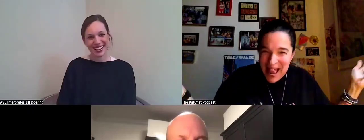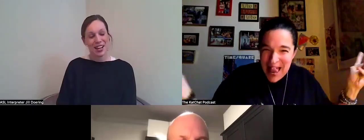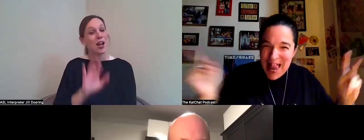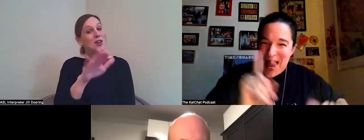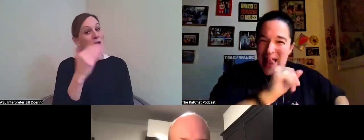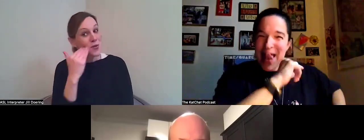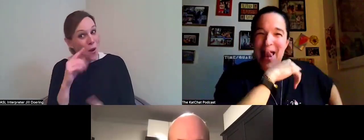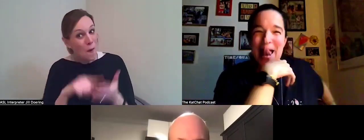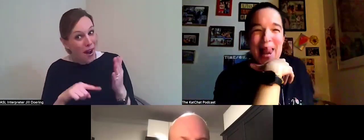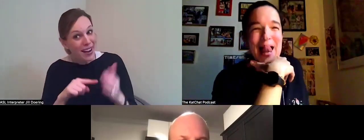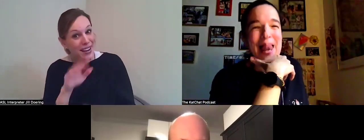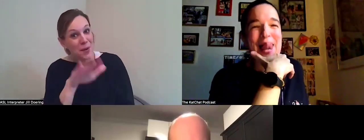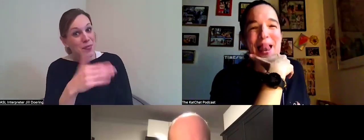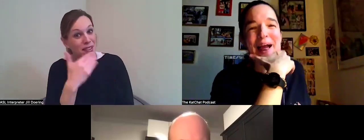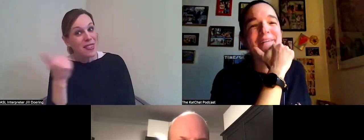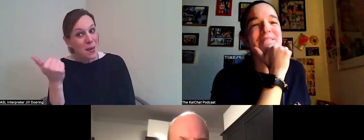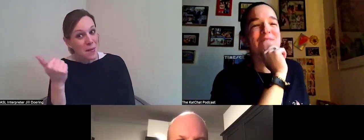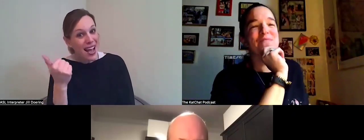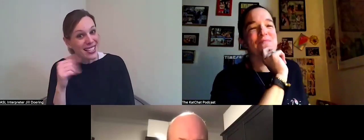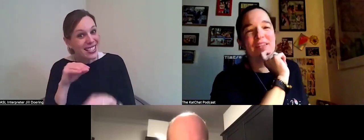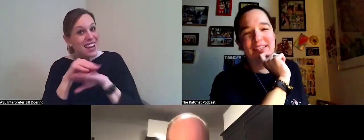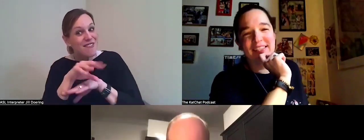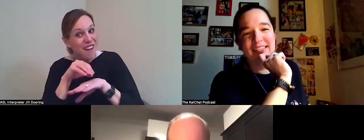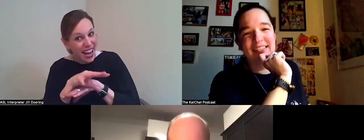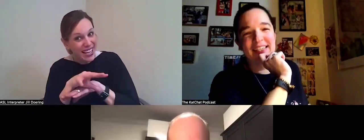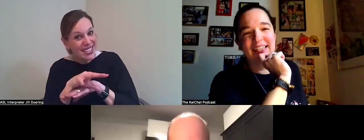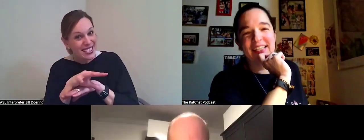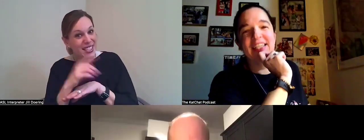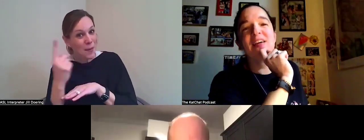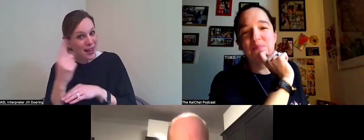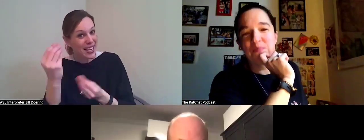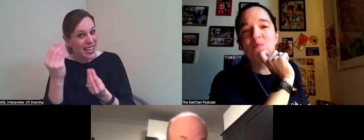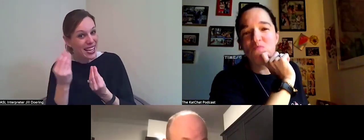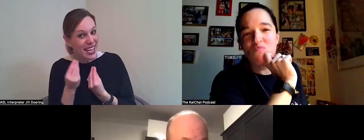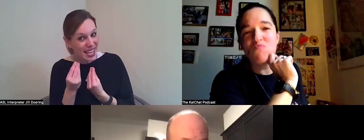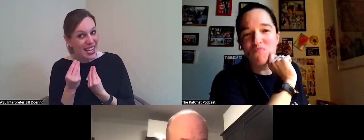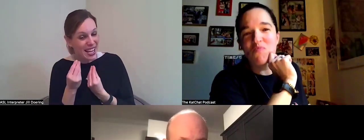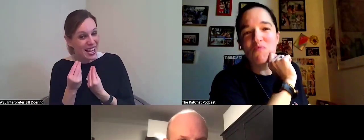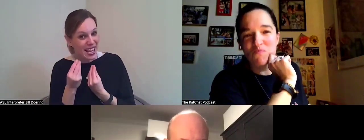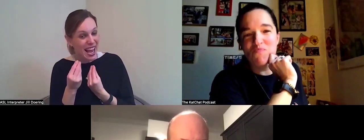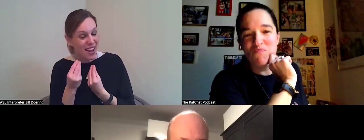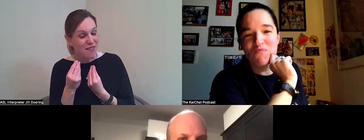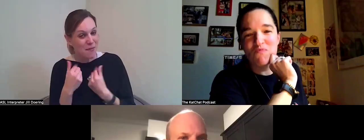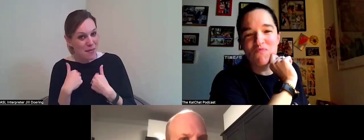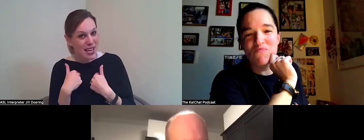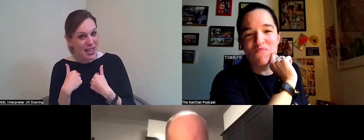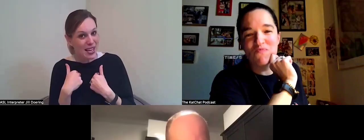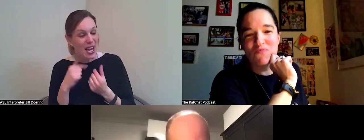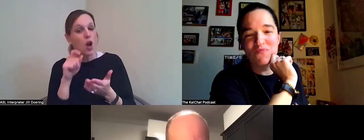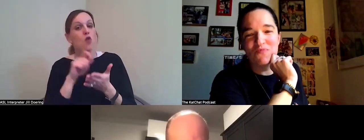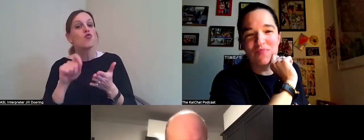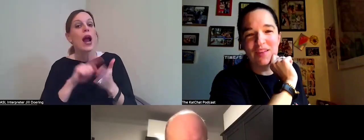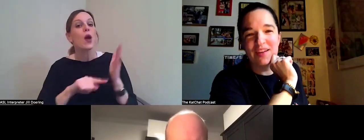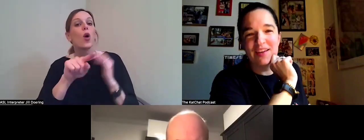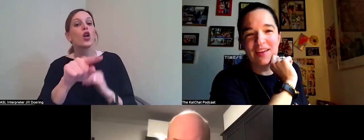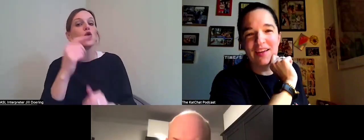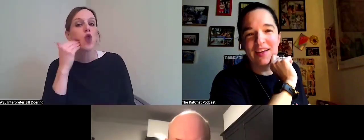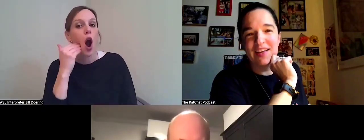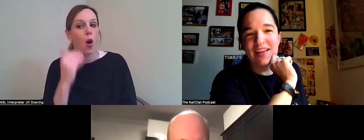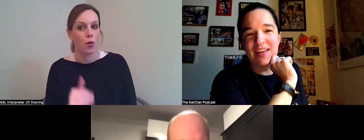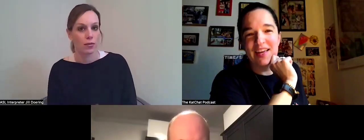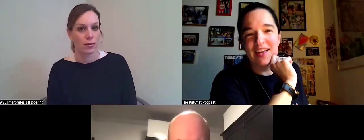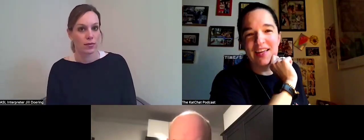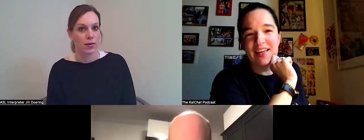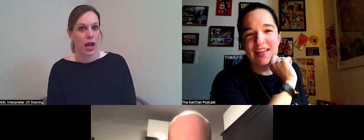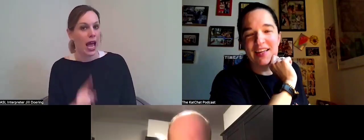what? The best advice I was ever given as a writer is write what you know. And I'm sure you